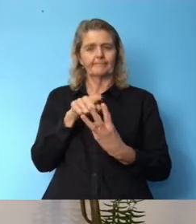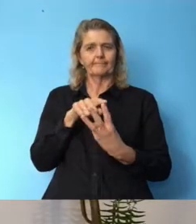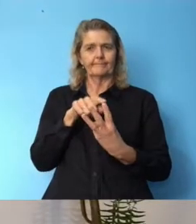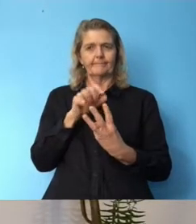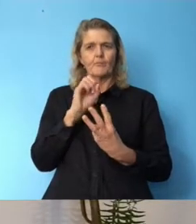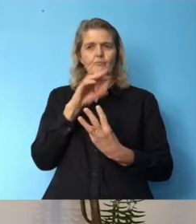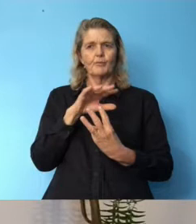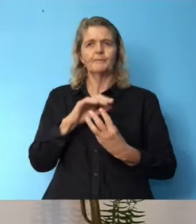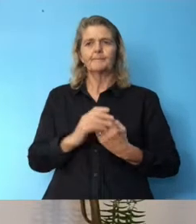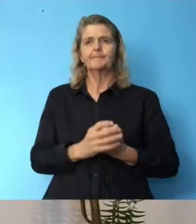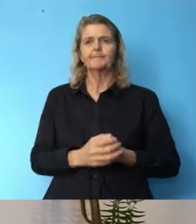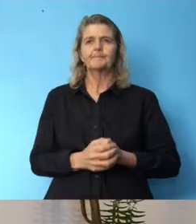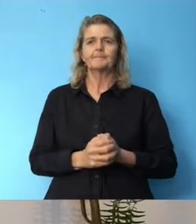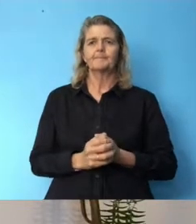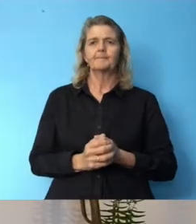which is this one.